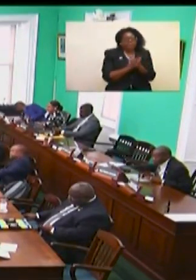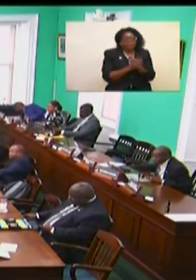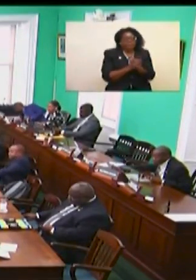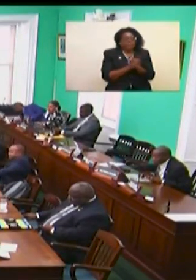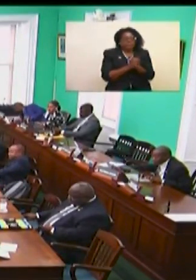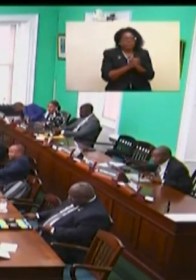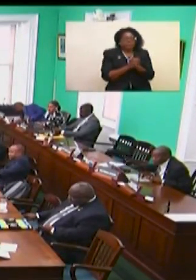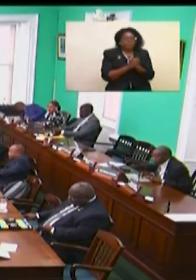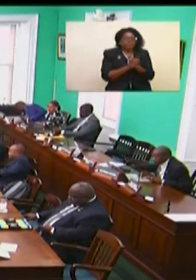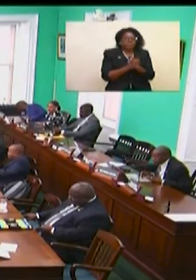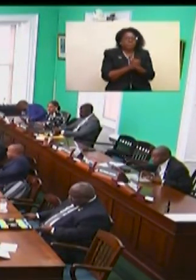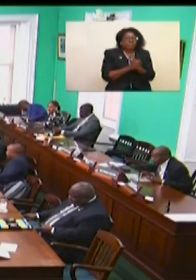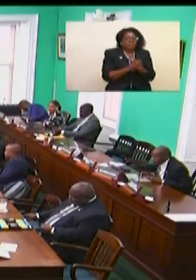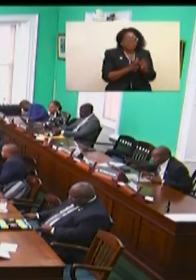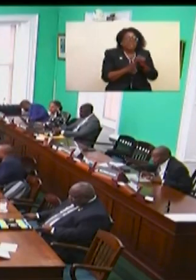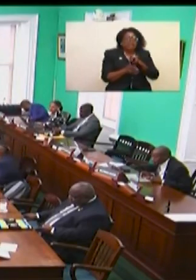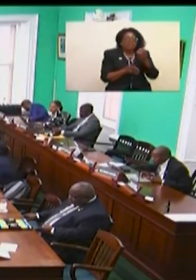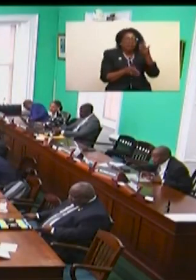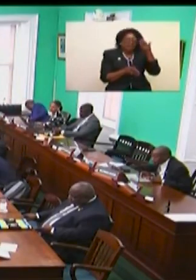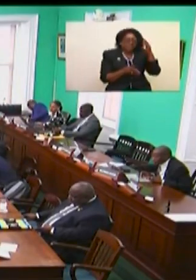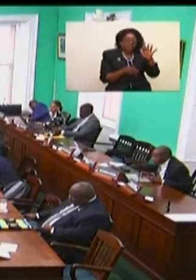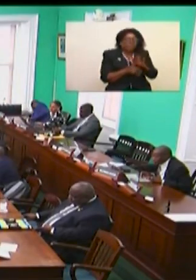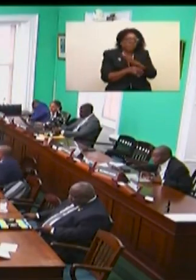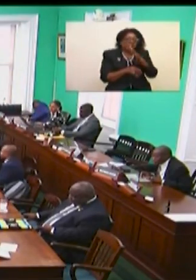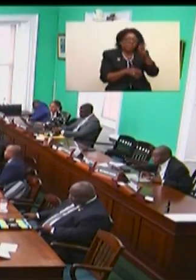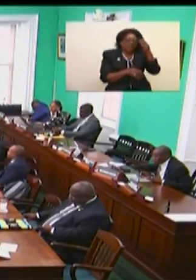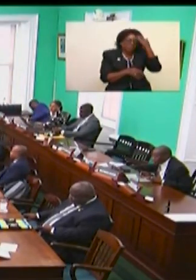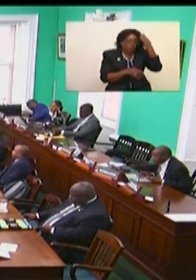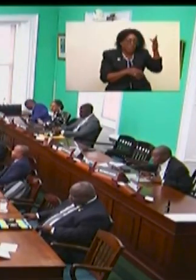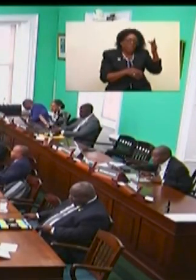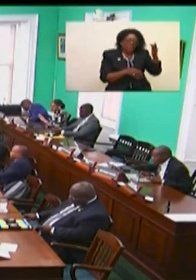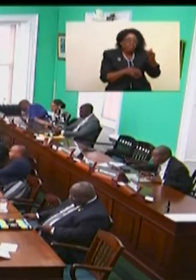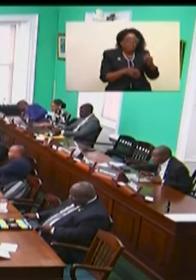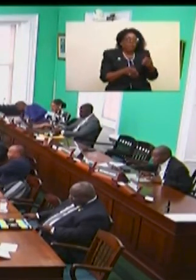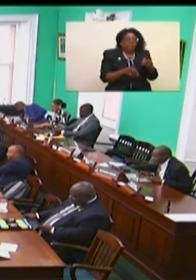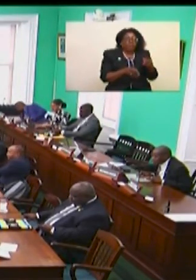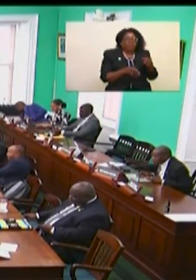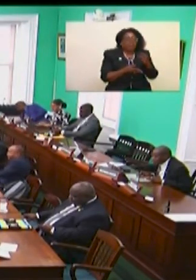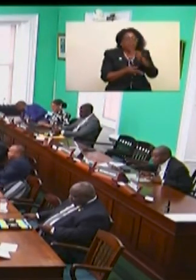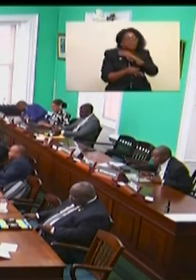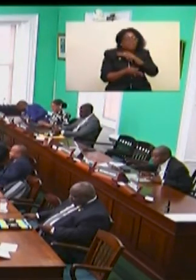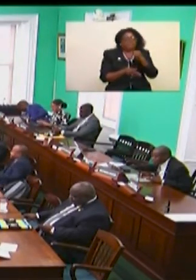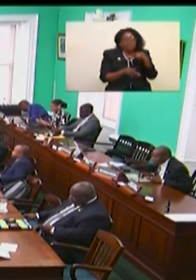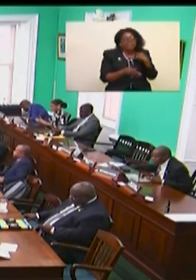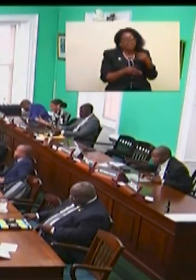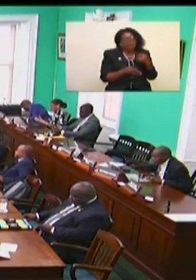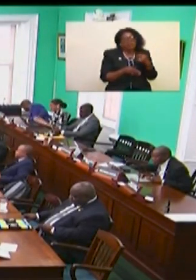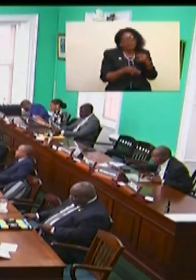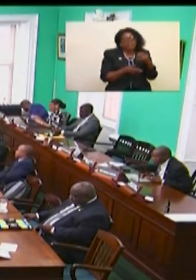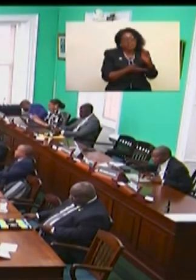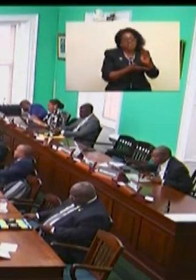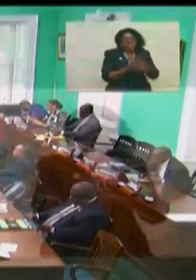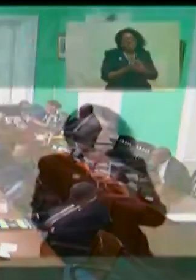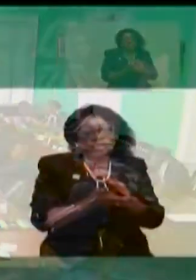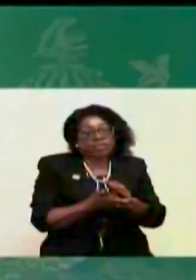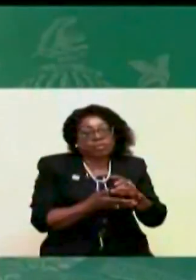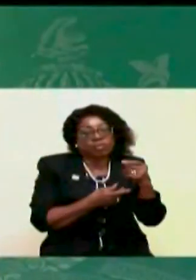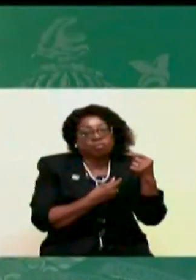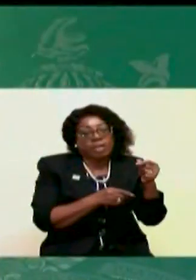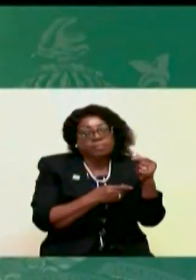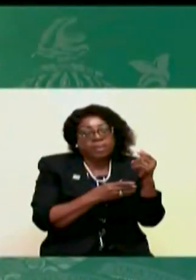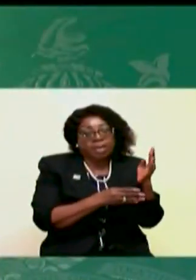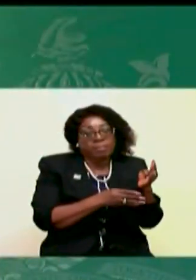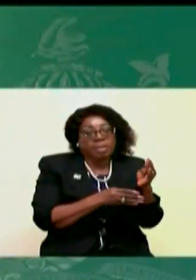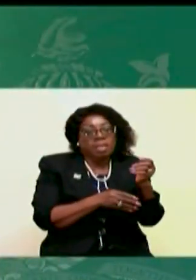That, Madam Speaker, I am fully aware of the member for Central Grand Bahama love for sports and love for people. I'm not saying that. What